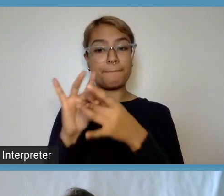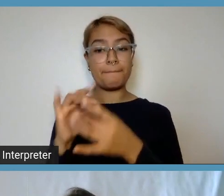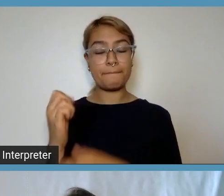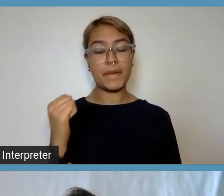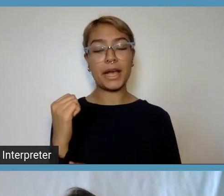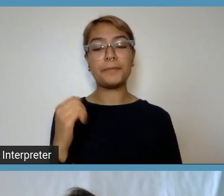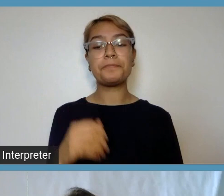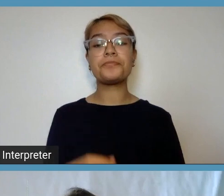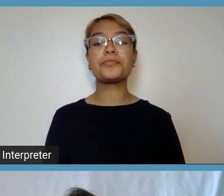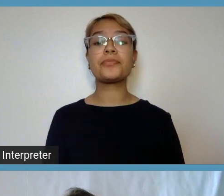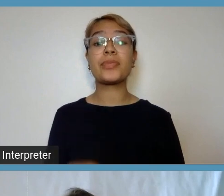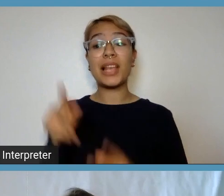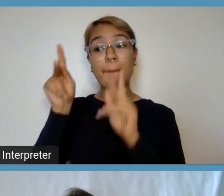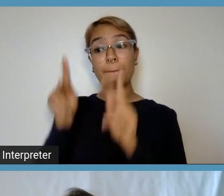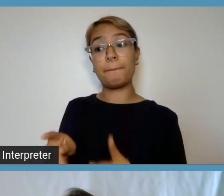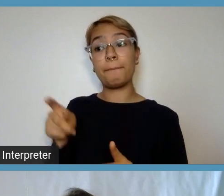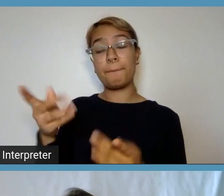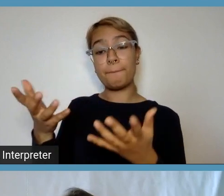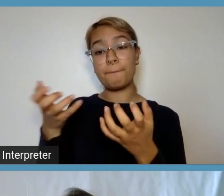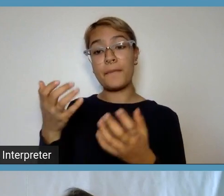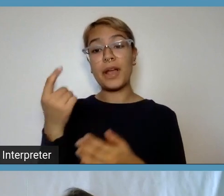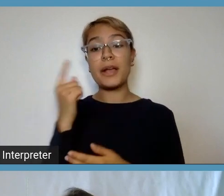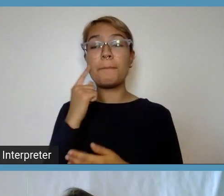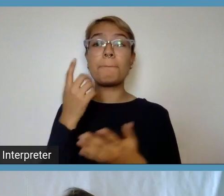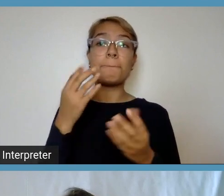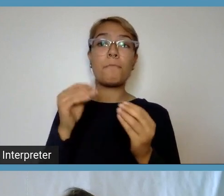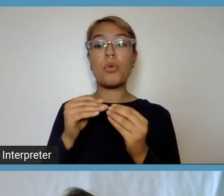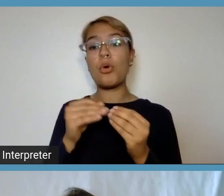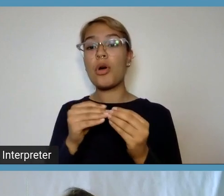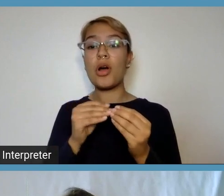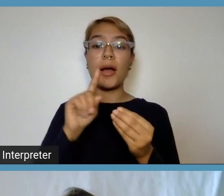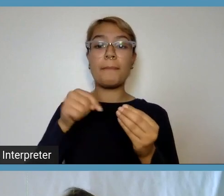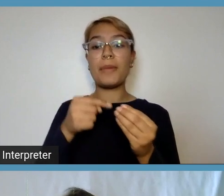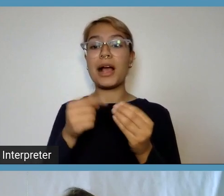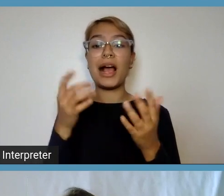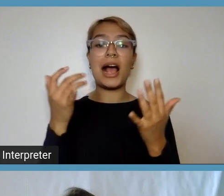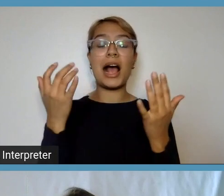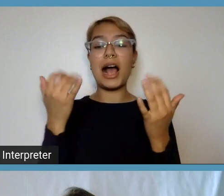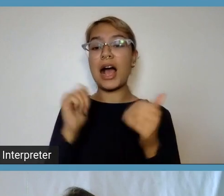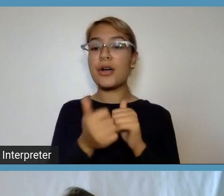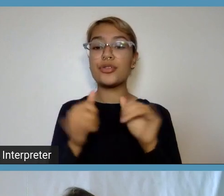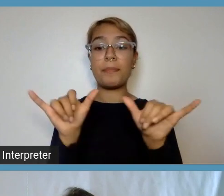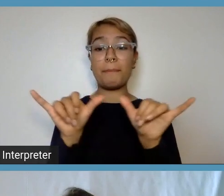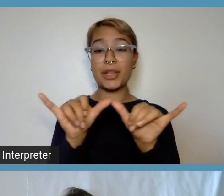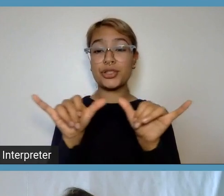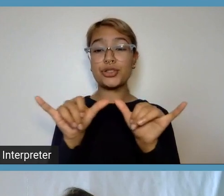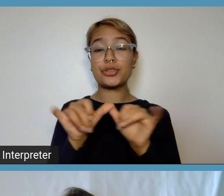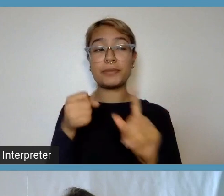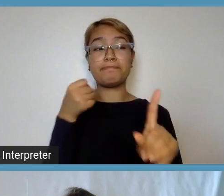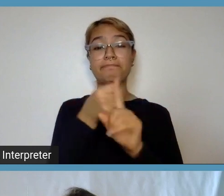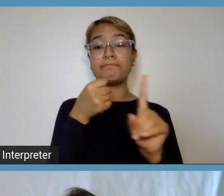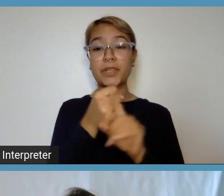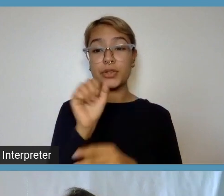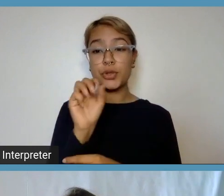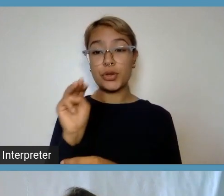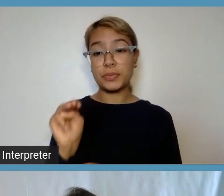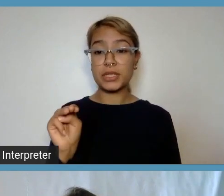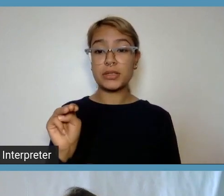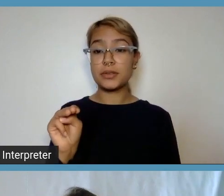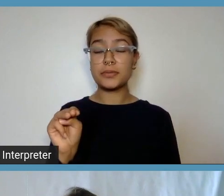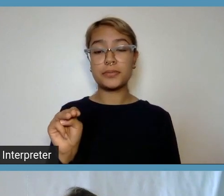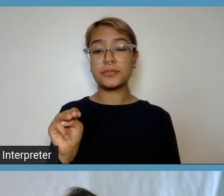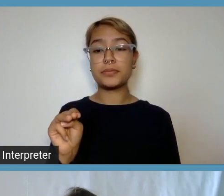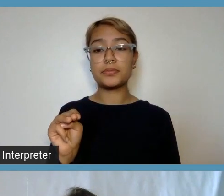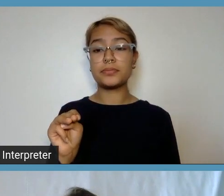This person would like to hear more about how you measure the impact of your social media. Are you looking for outcomes beyond the likes,